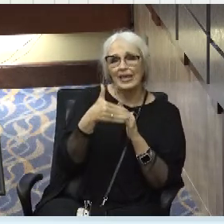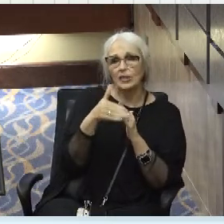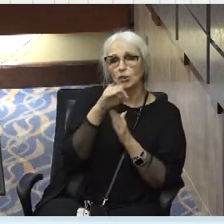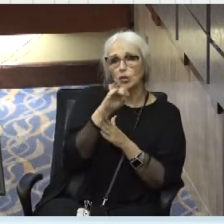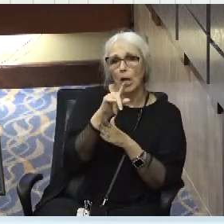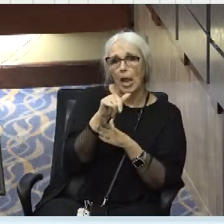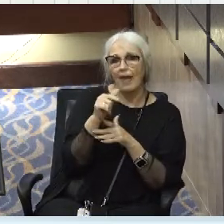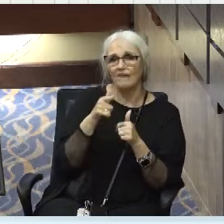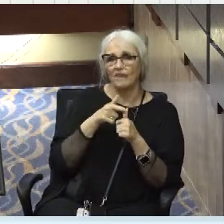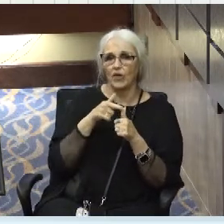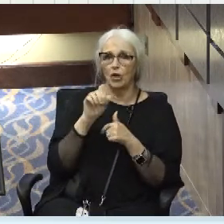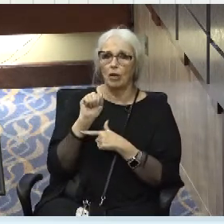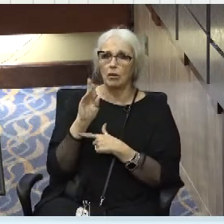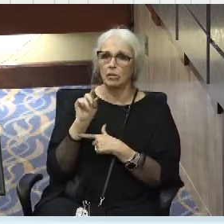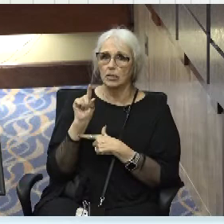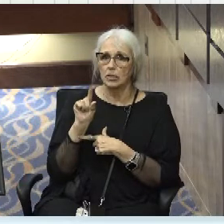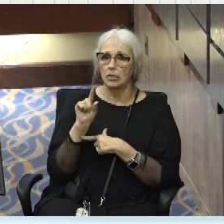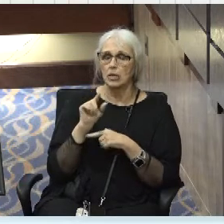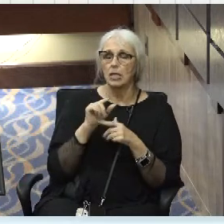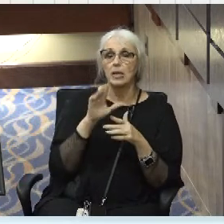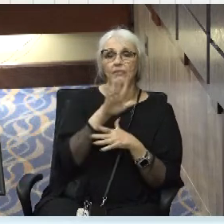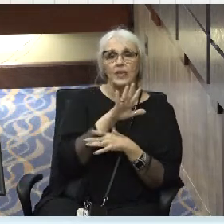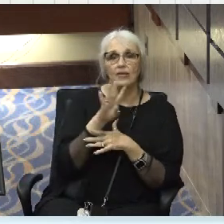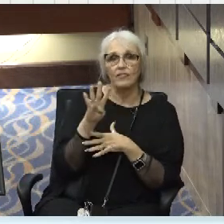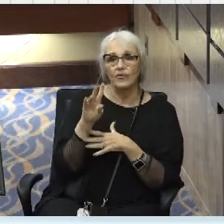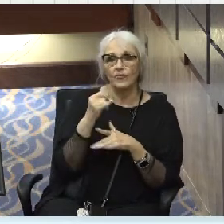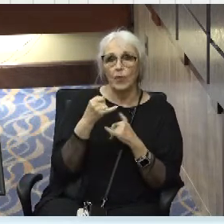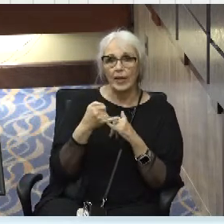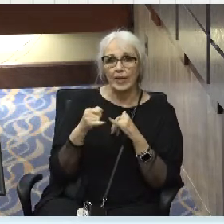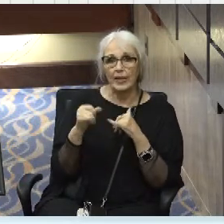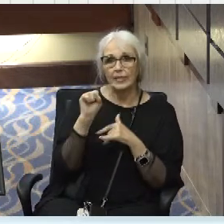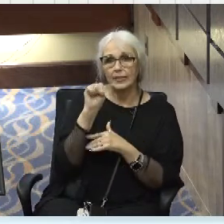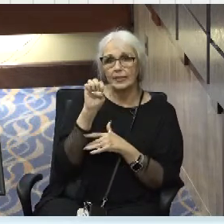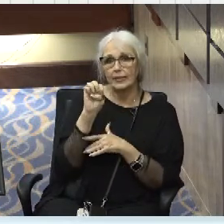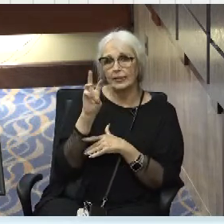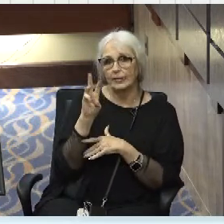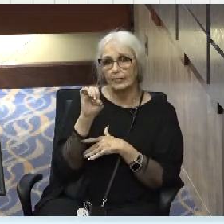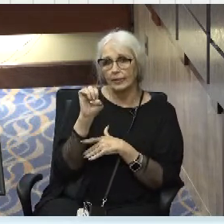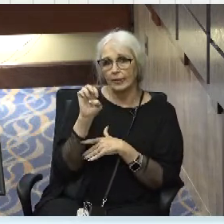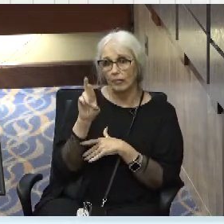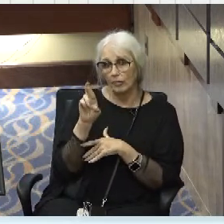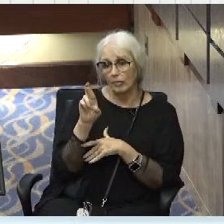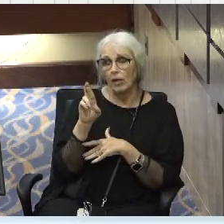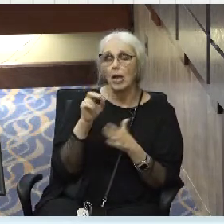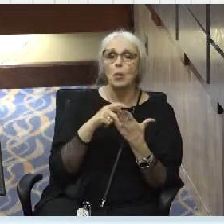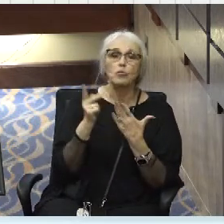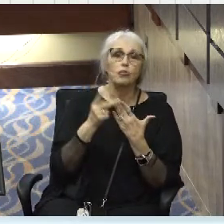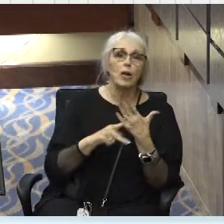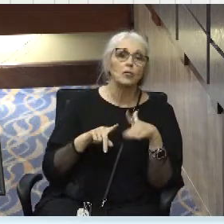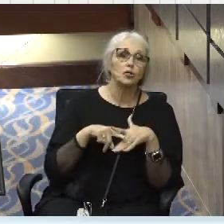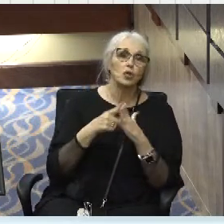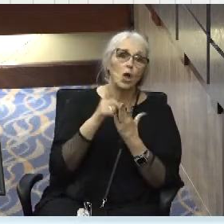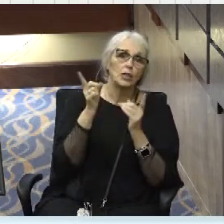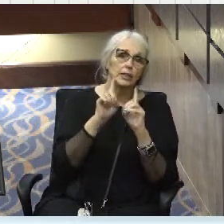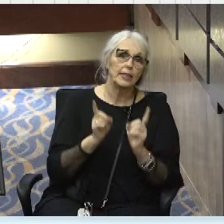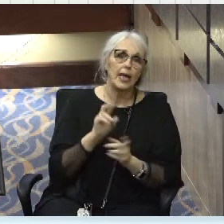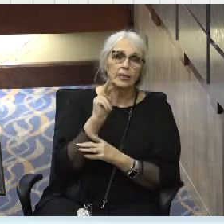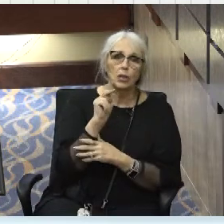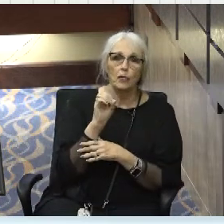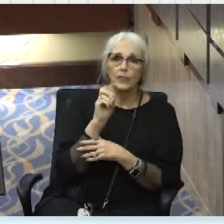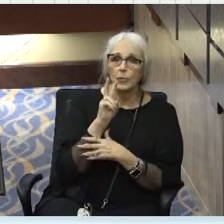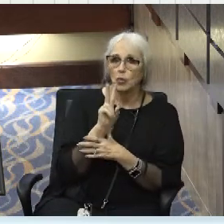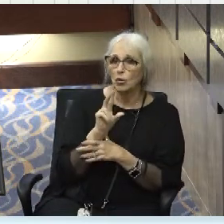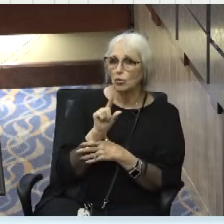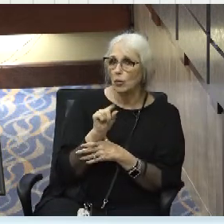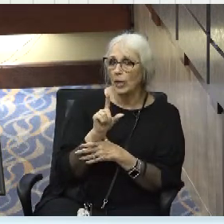August. 54-inch sewer, again, this is a project where we started design November 20, went